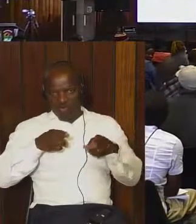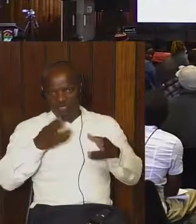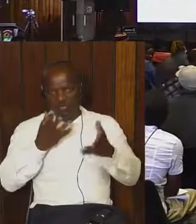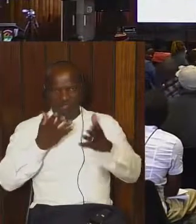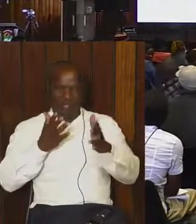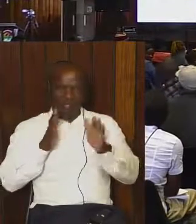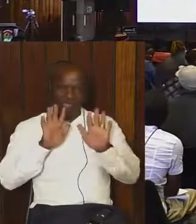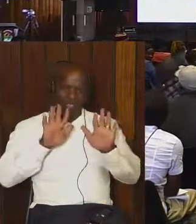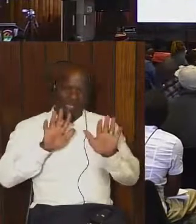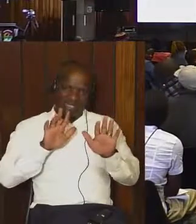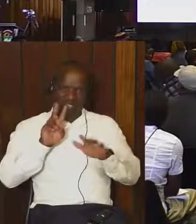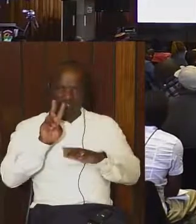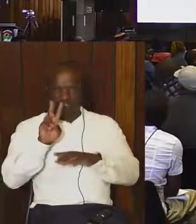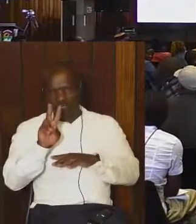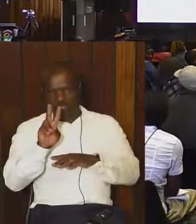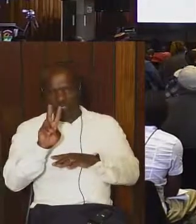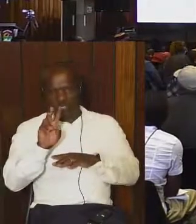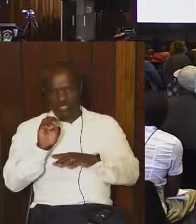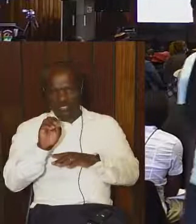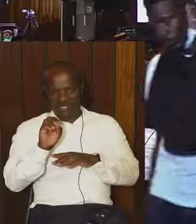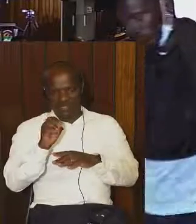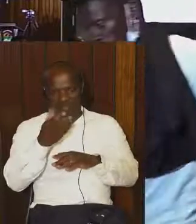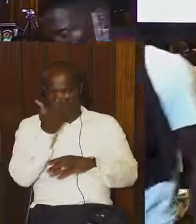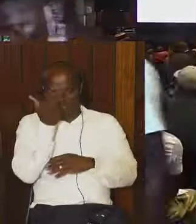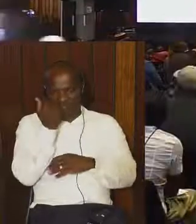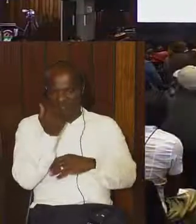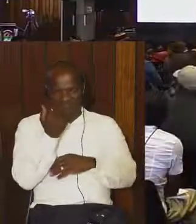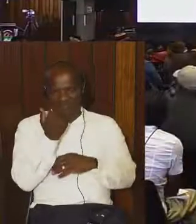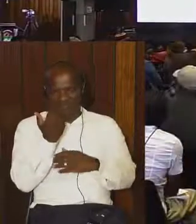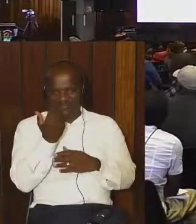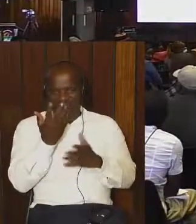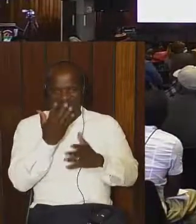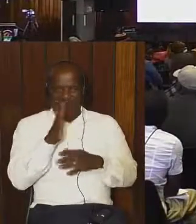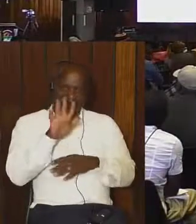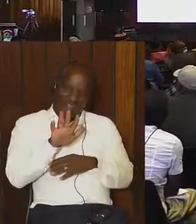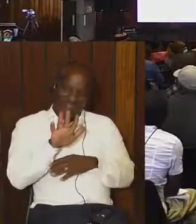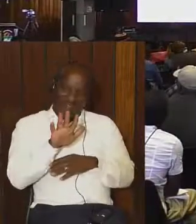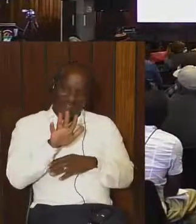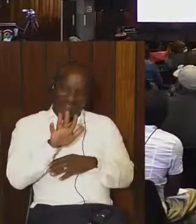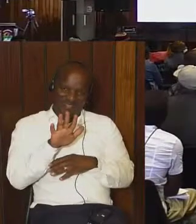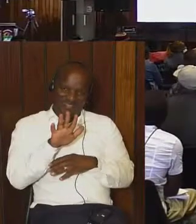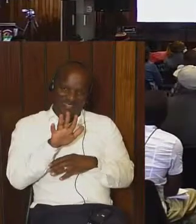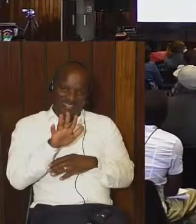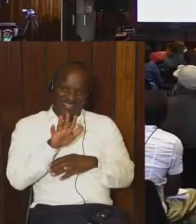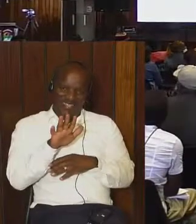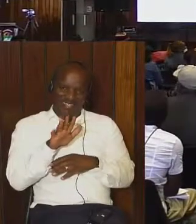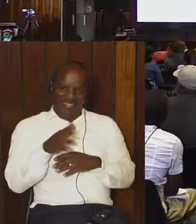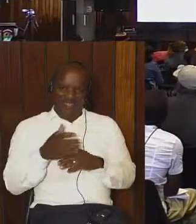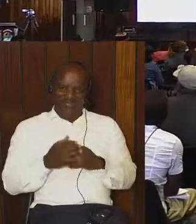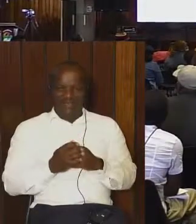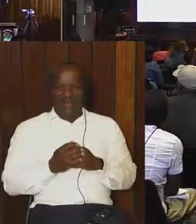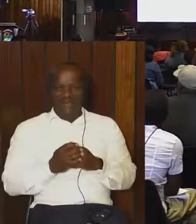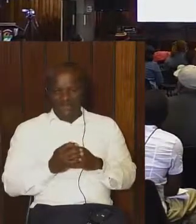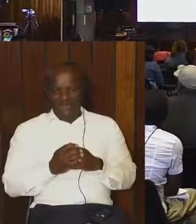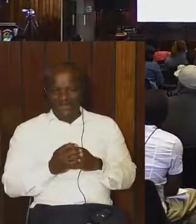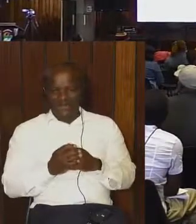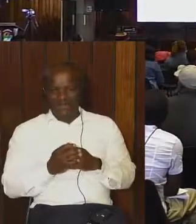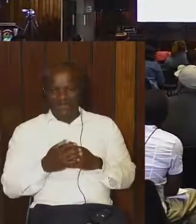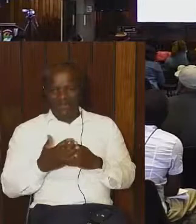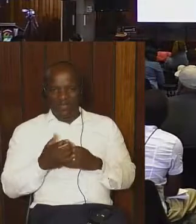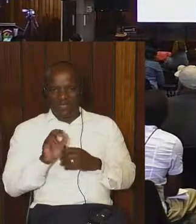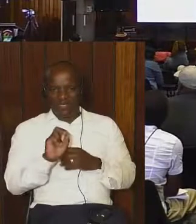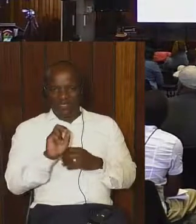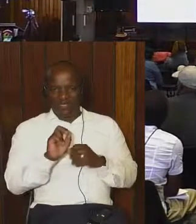10, 20, we don't know. Maybe 5 meters. Secondly,